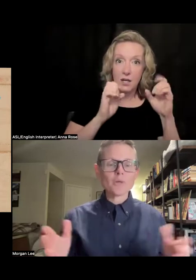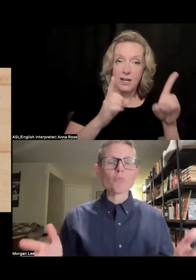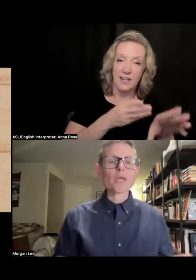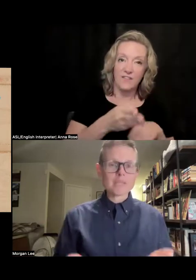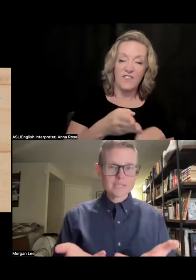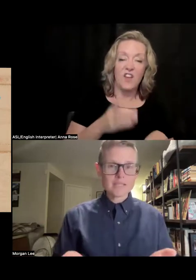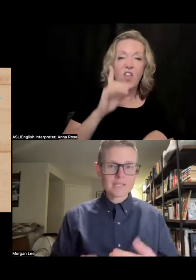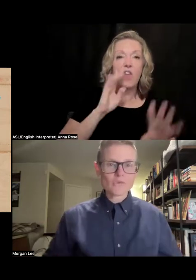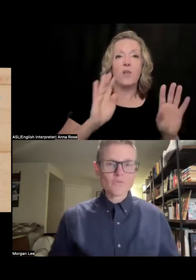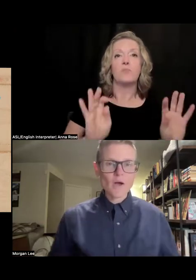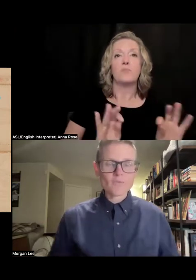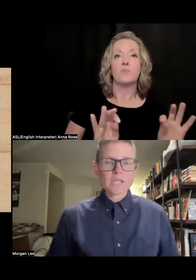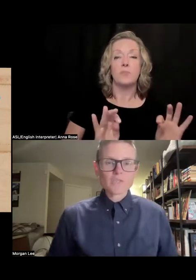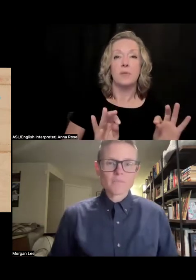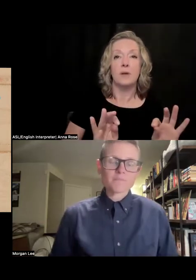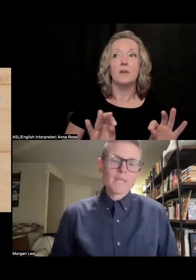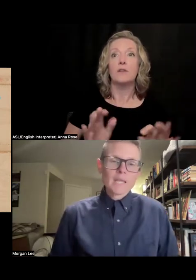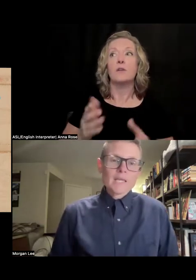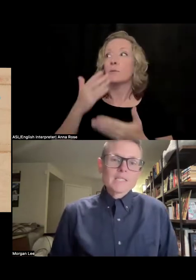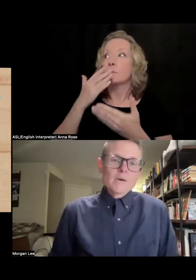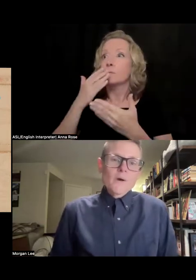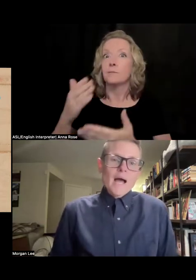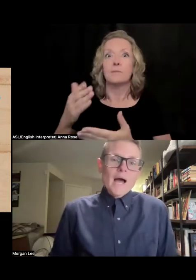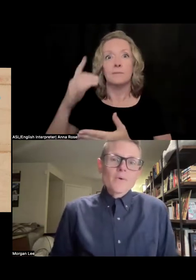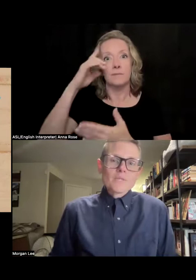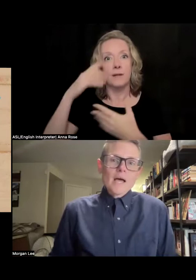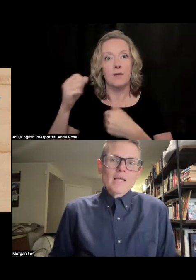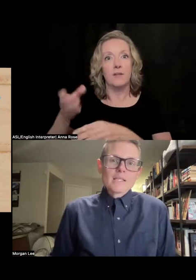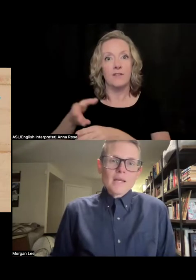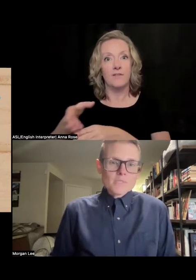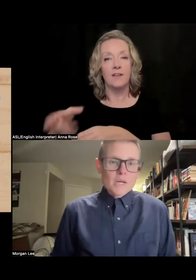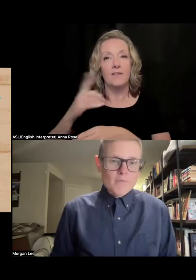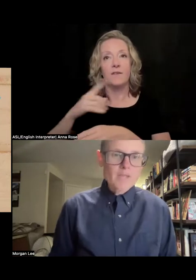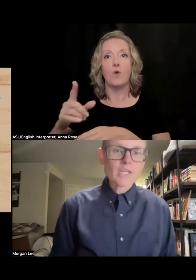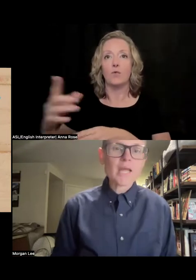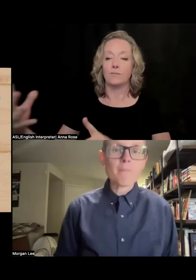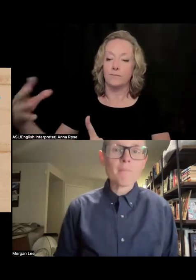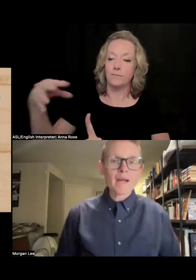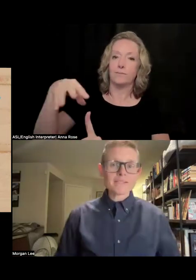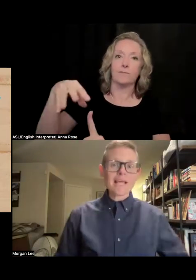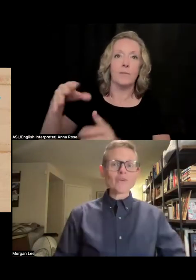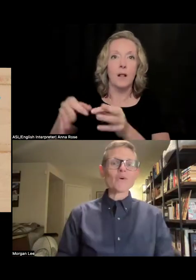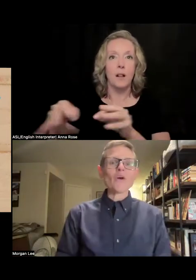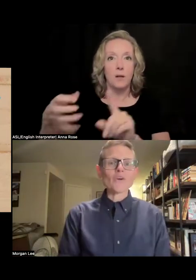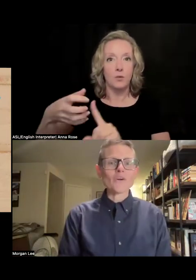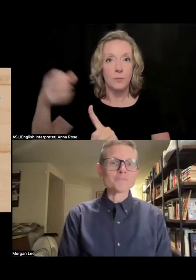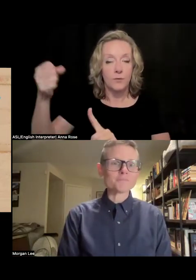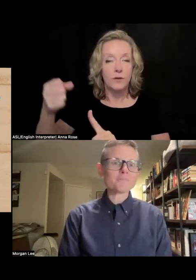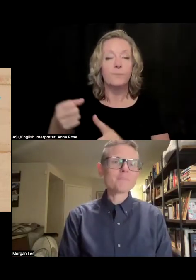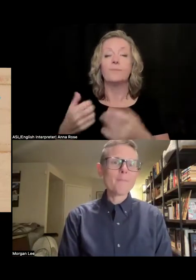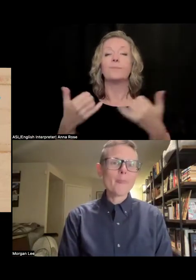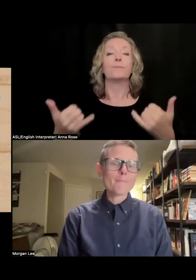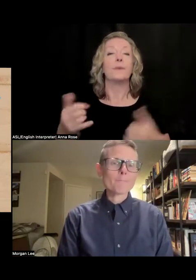to bring this to the center of conversation. So how does language deprivation impact a